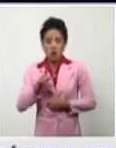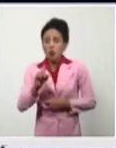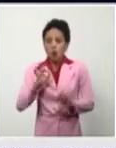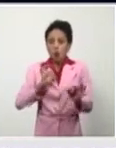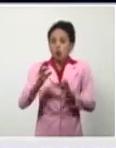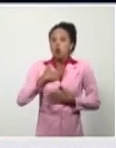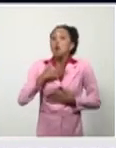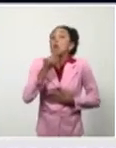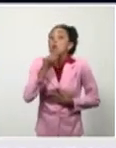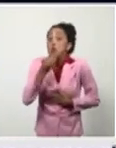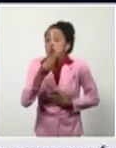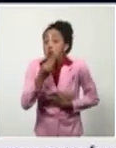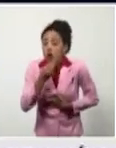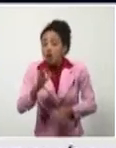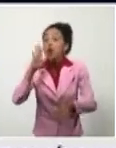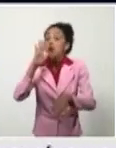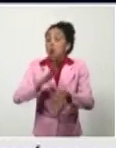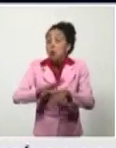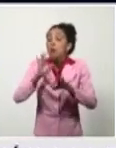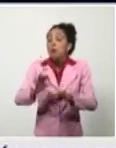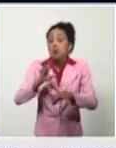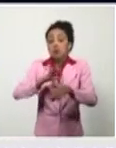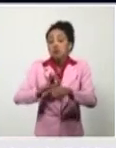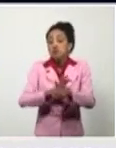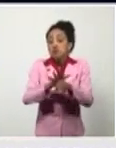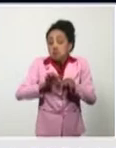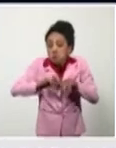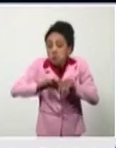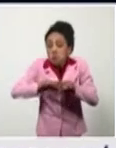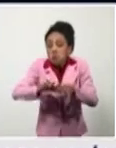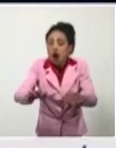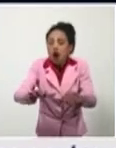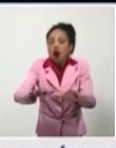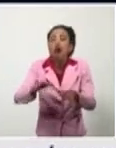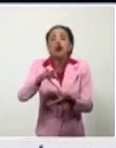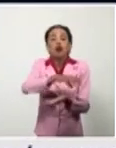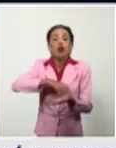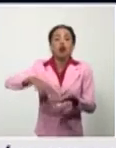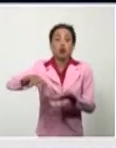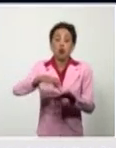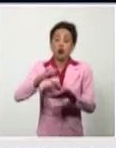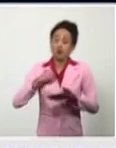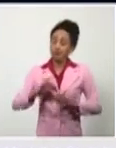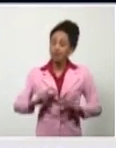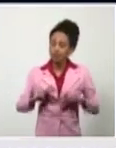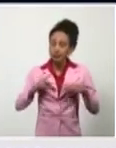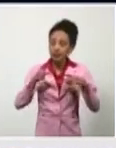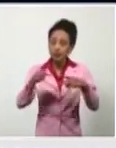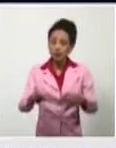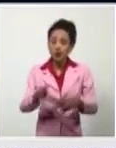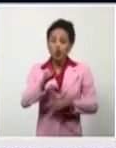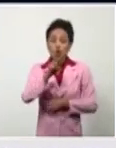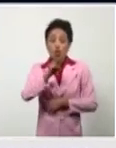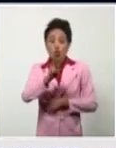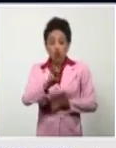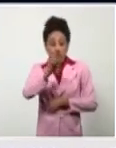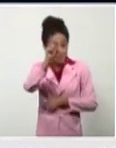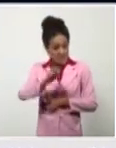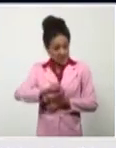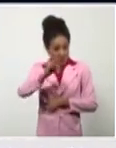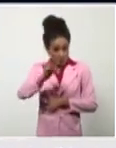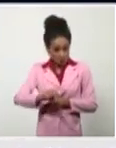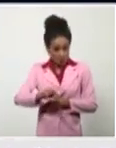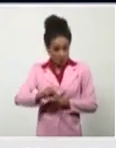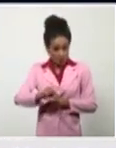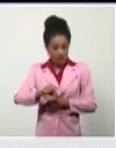minor oversight can lead to a transmission of this type. Again, 12 of the 20 confirmed